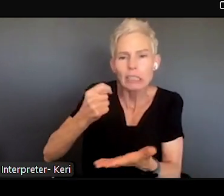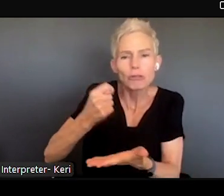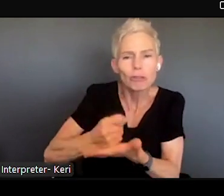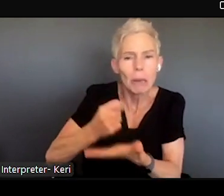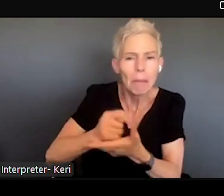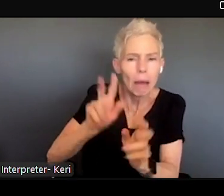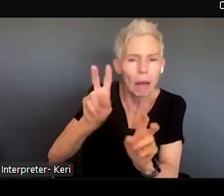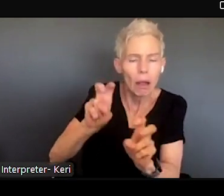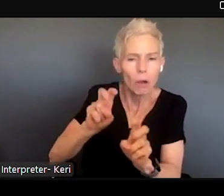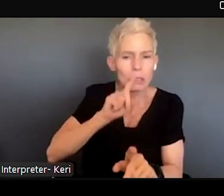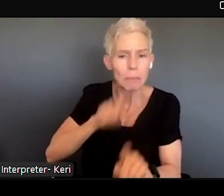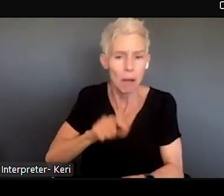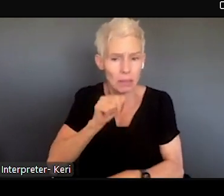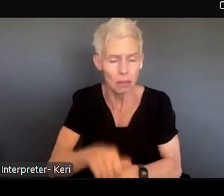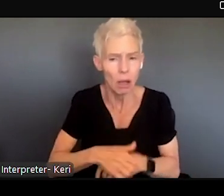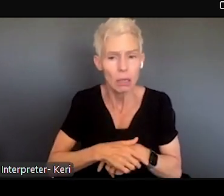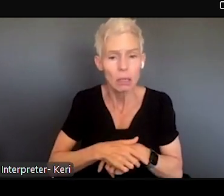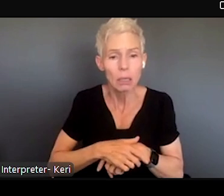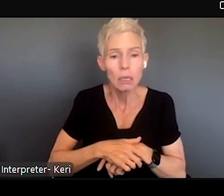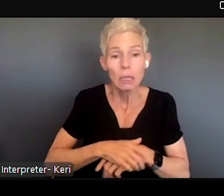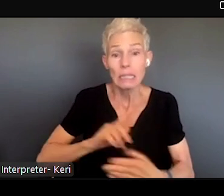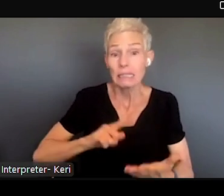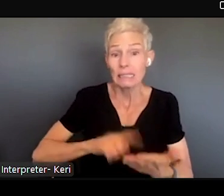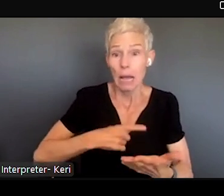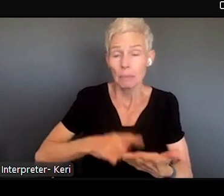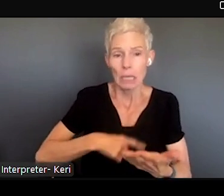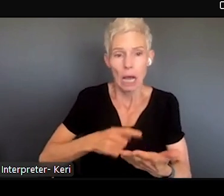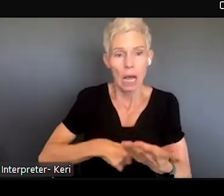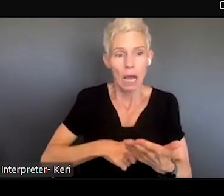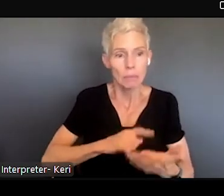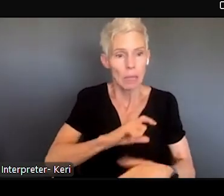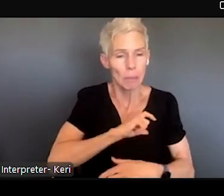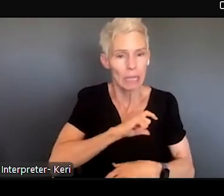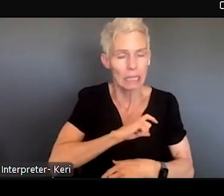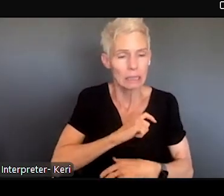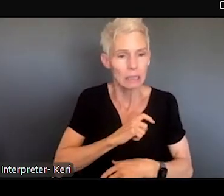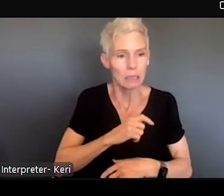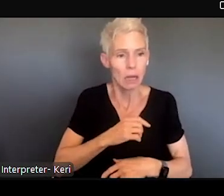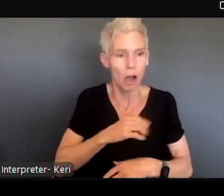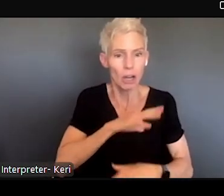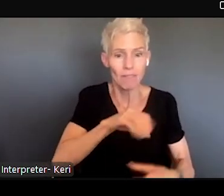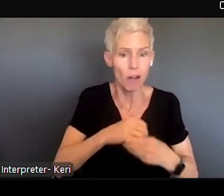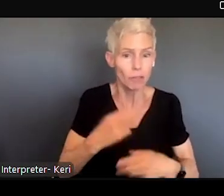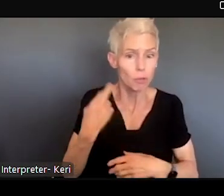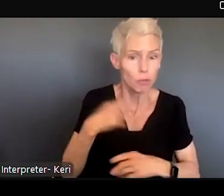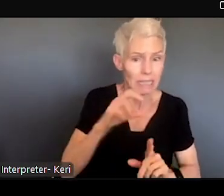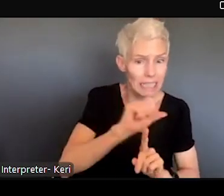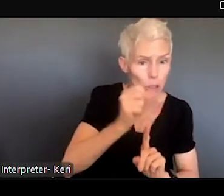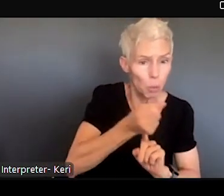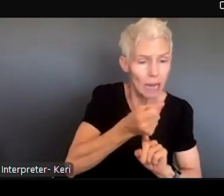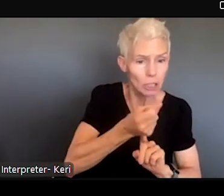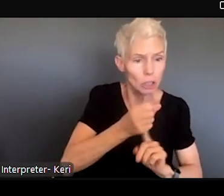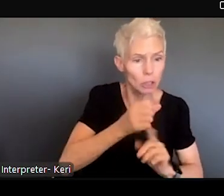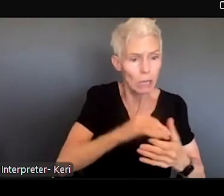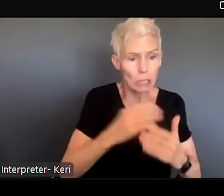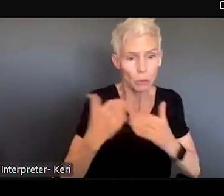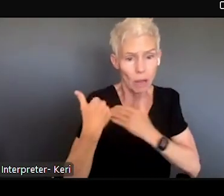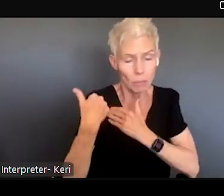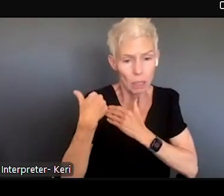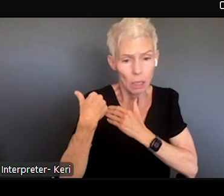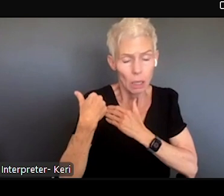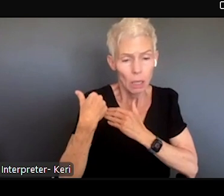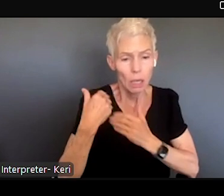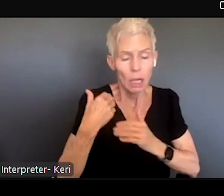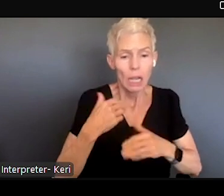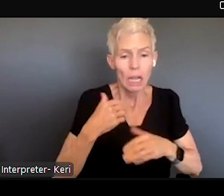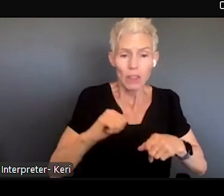And sometimes, they're at risk for liability for responding in ways that they're trained in, but not trained